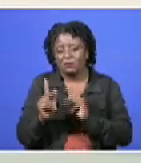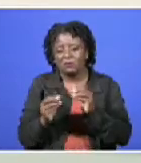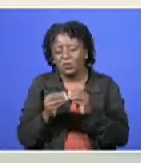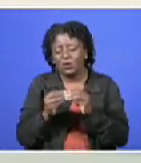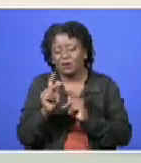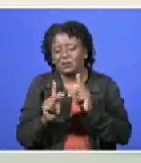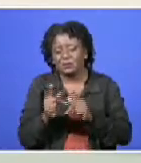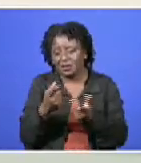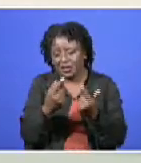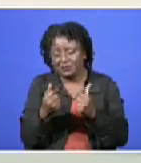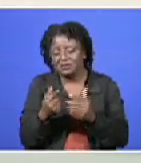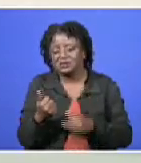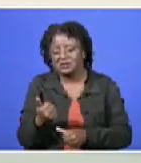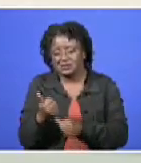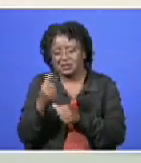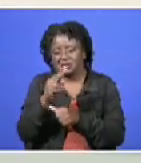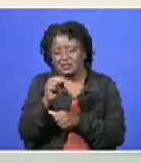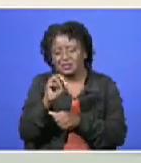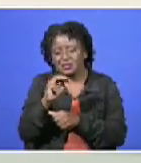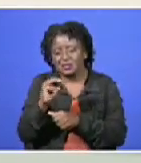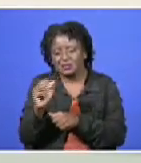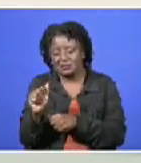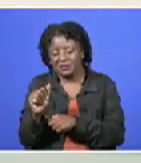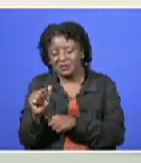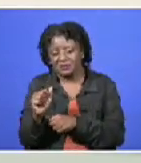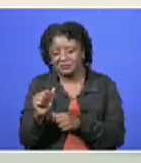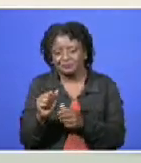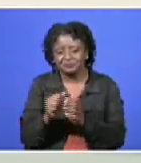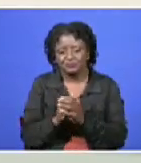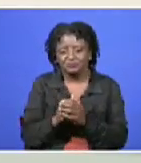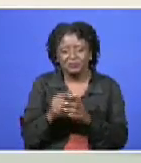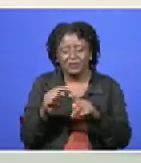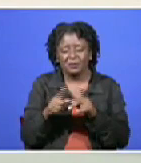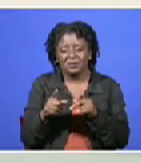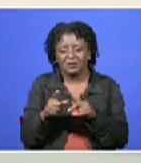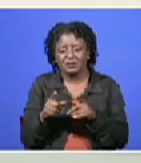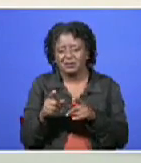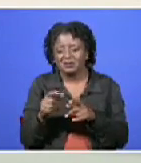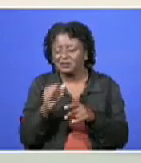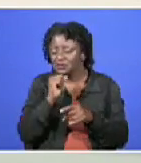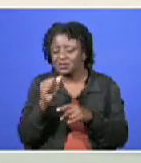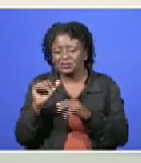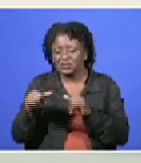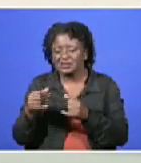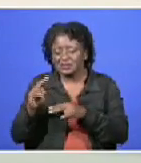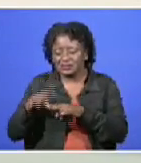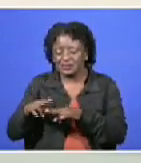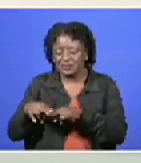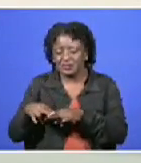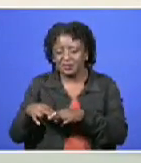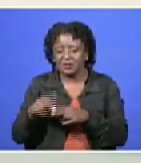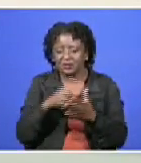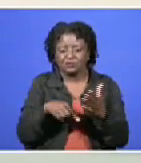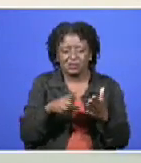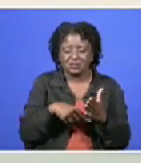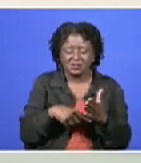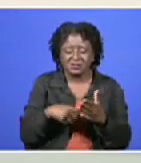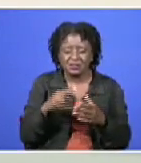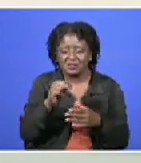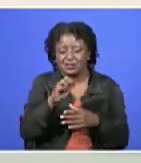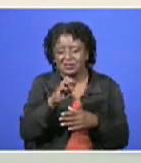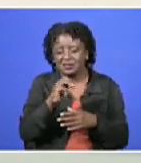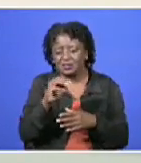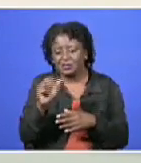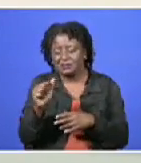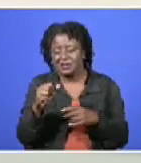noticed you did this. Maybe I can help you do that. That'll make it better for all of us. But to just sit back and criticize. Nema is going to be given a significant role in